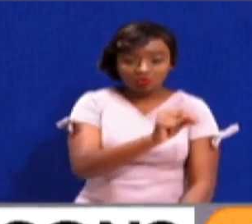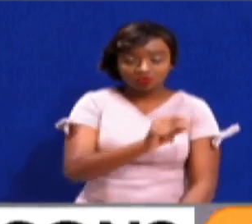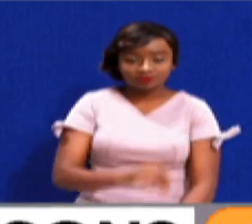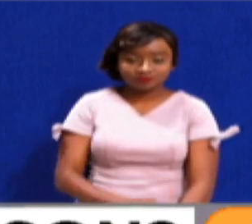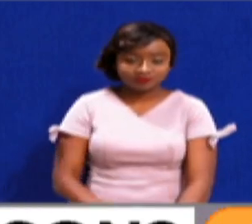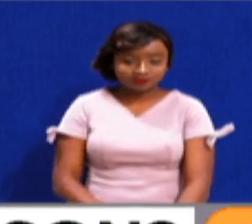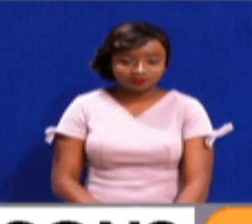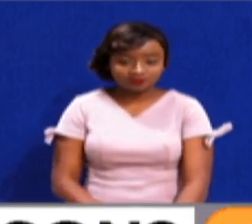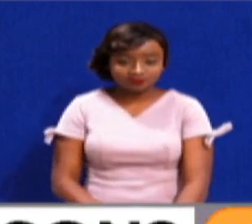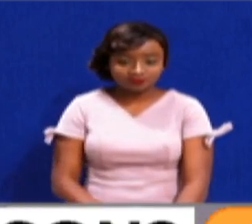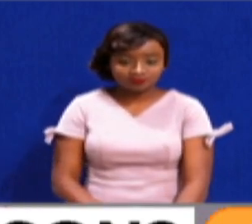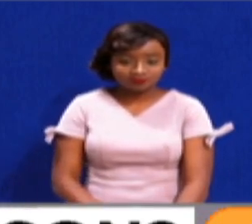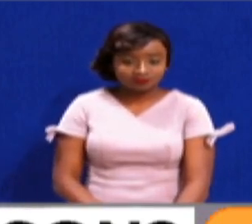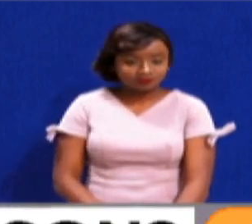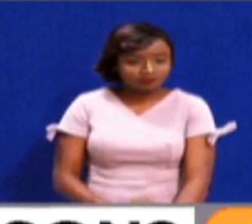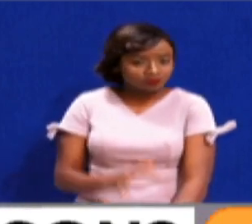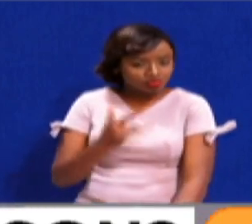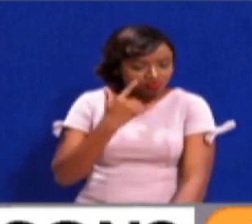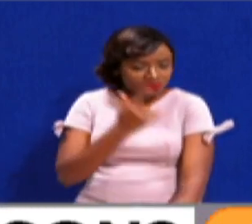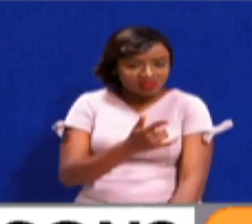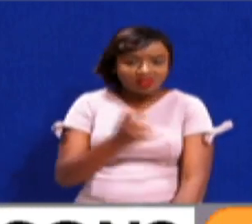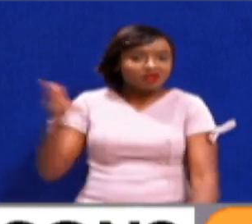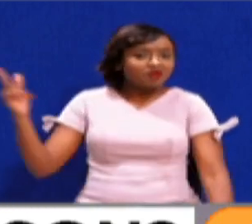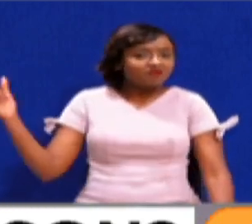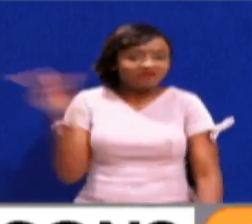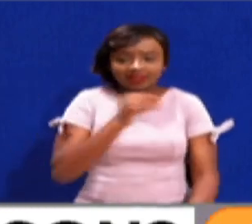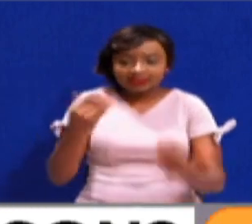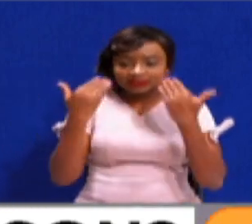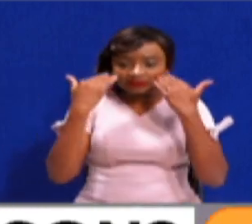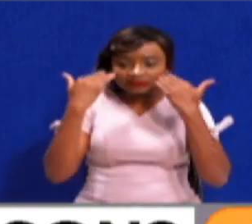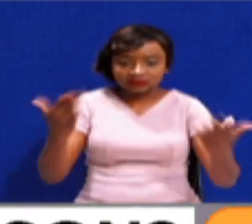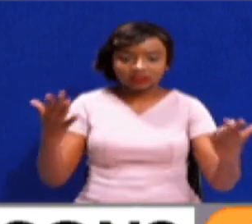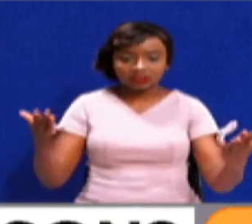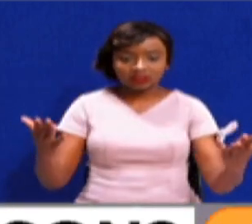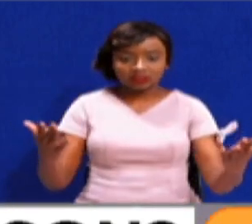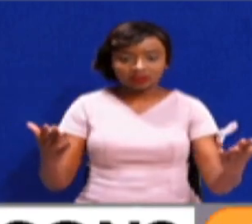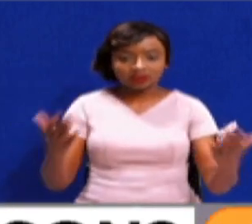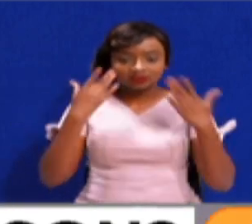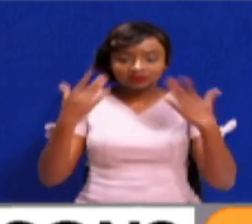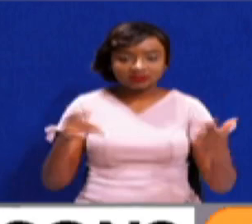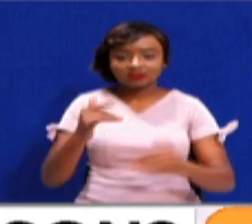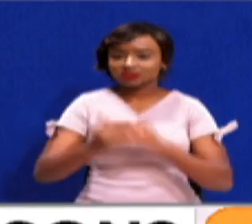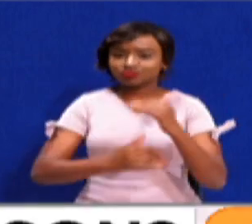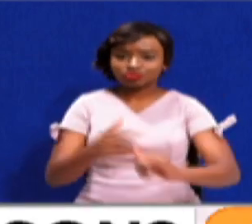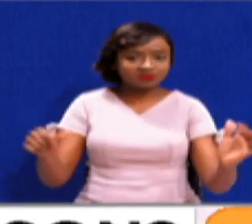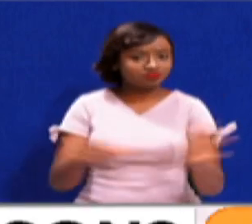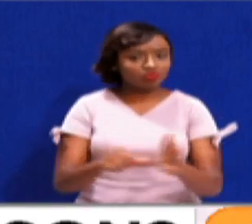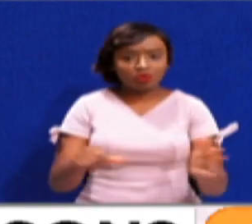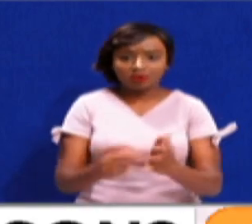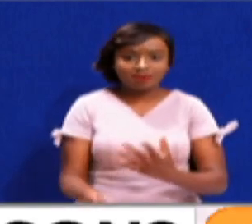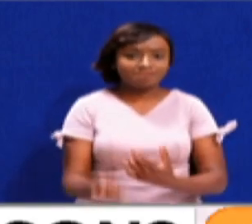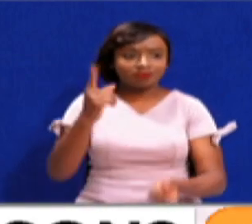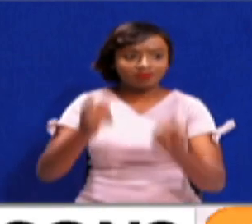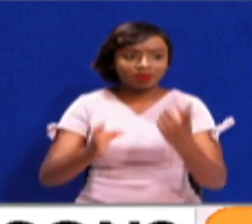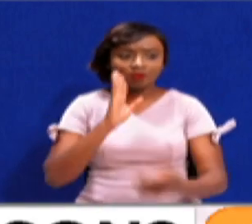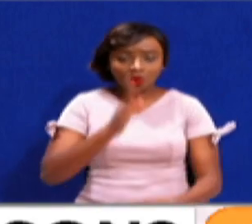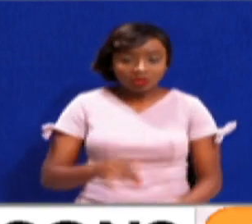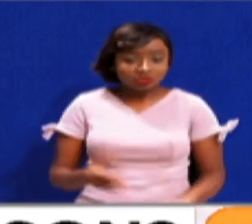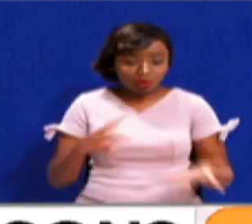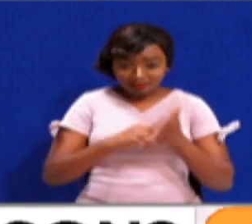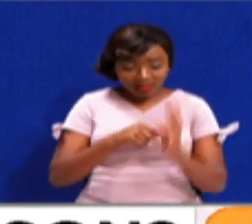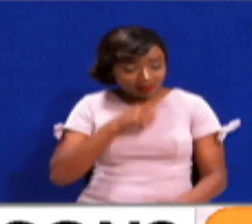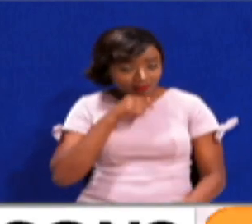yes. You see, these were things that were already seen, that it was going to be problematic. So what happened so from then there? This probably because he clearly could